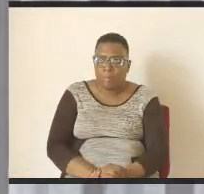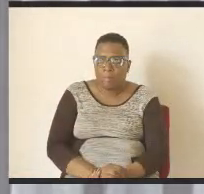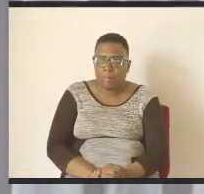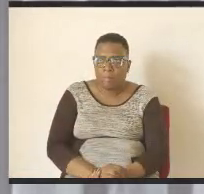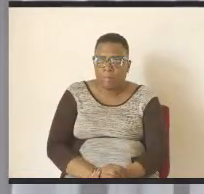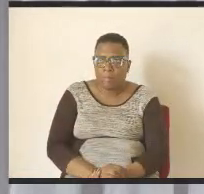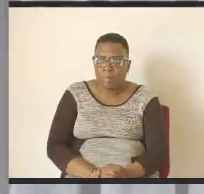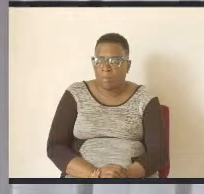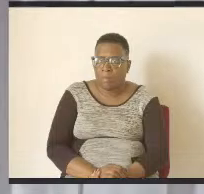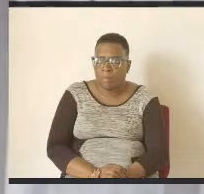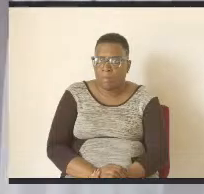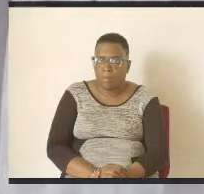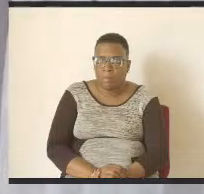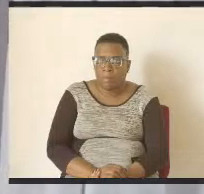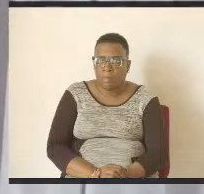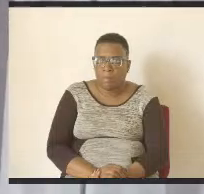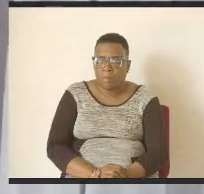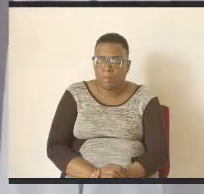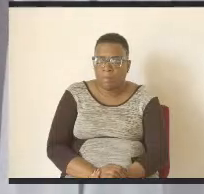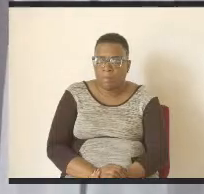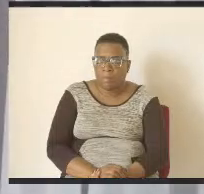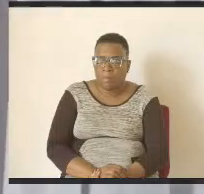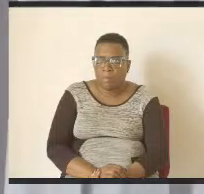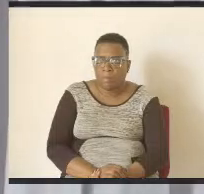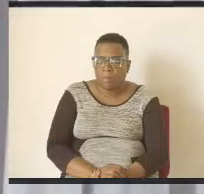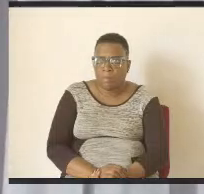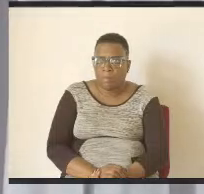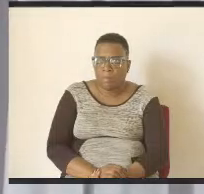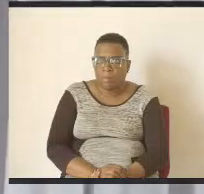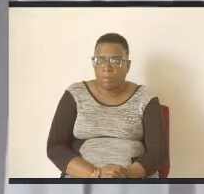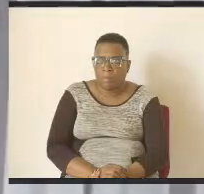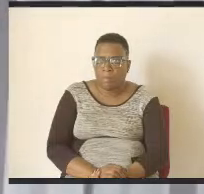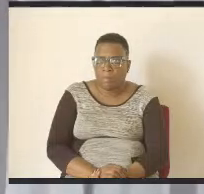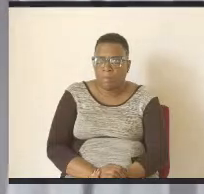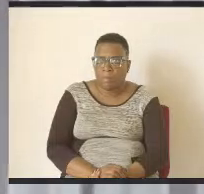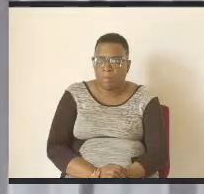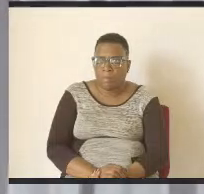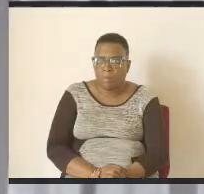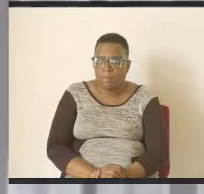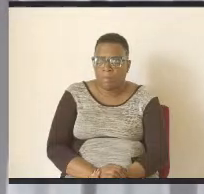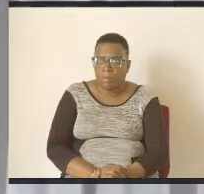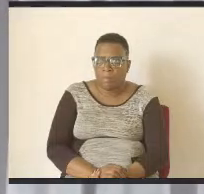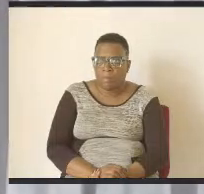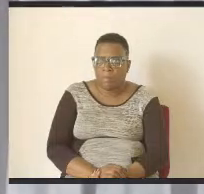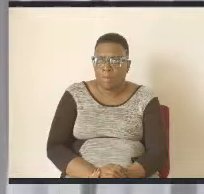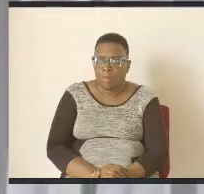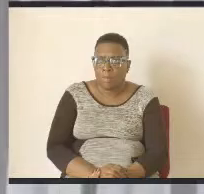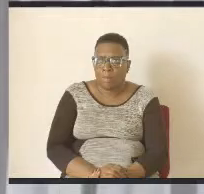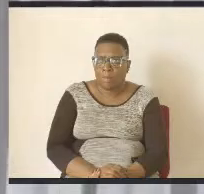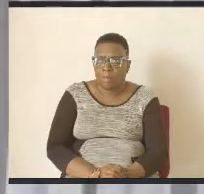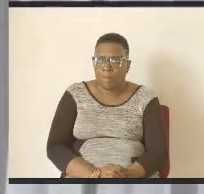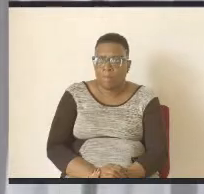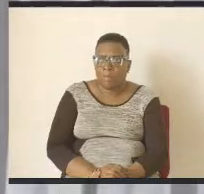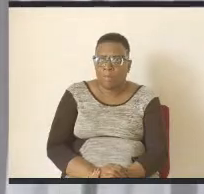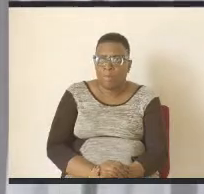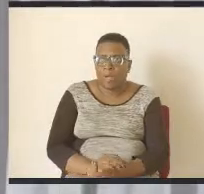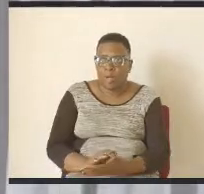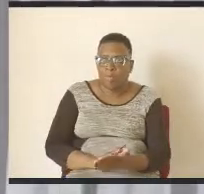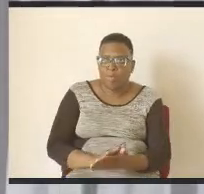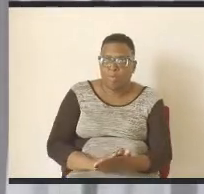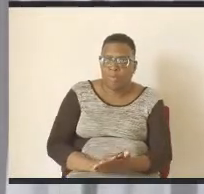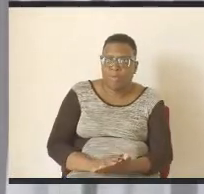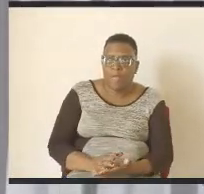God will allow Jesus Christ to go through all of this? If you're here, you're not saved. Would God allow Jesus Christ to go through all of